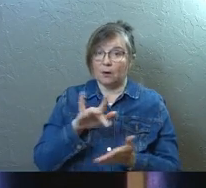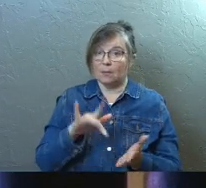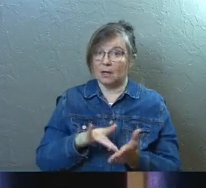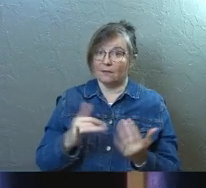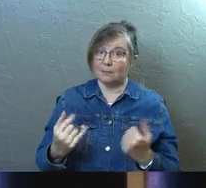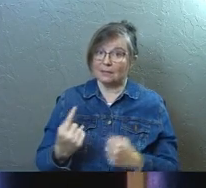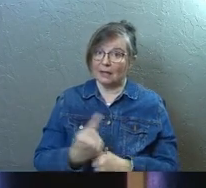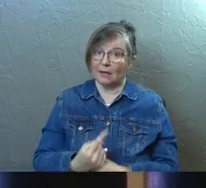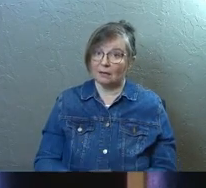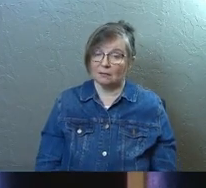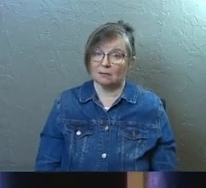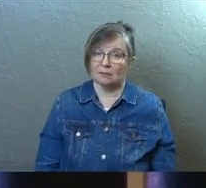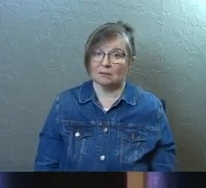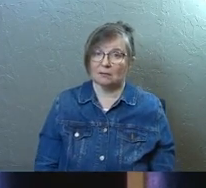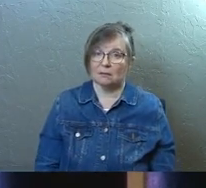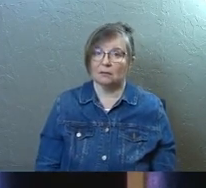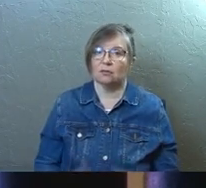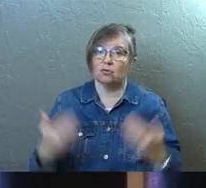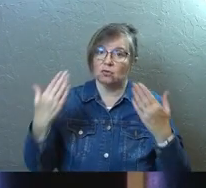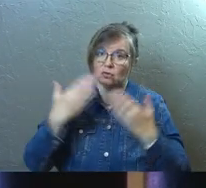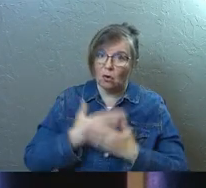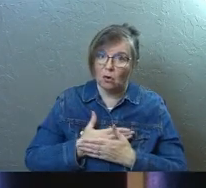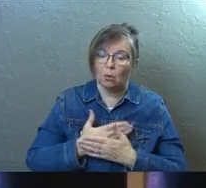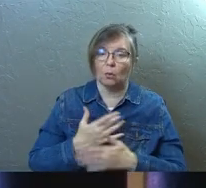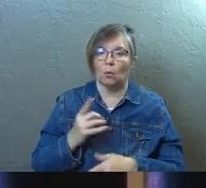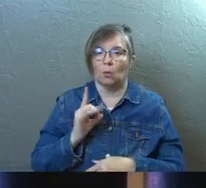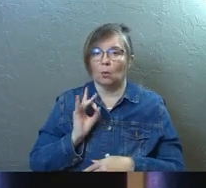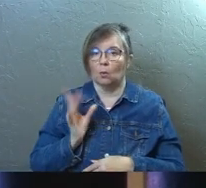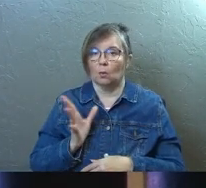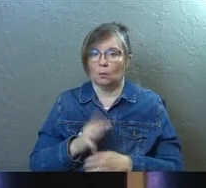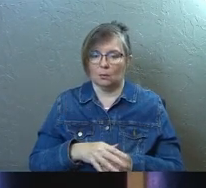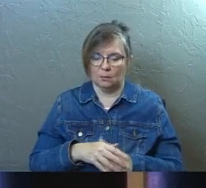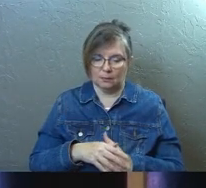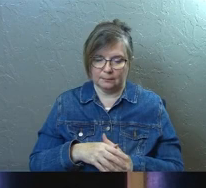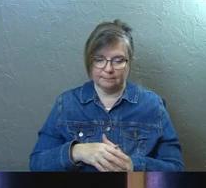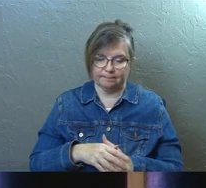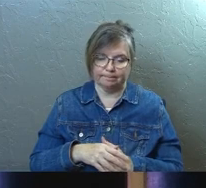middle of them today. The darkest of darks.